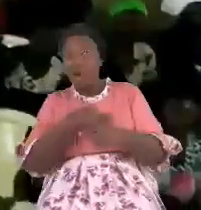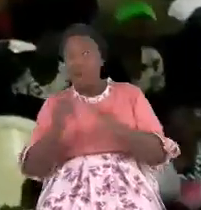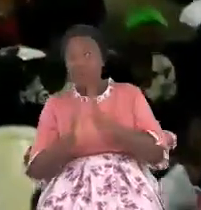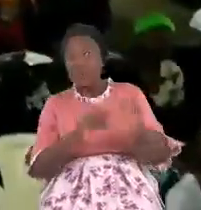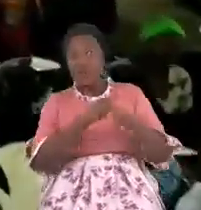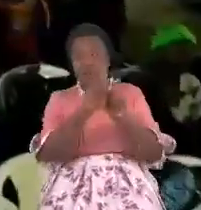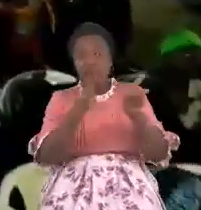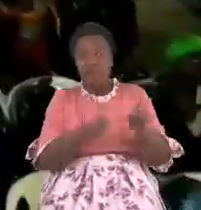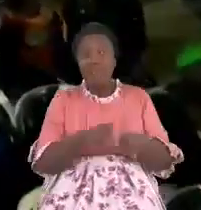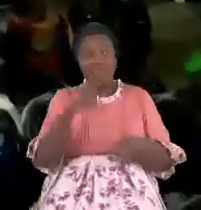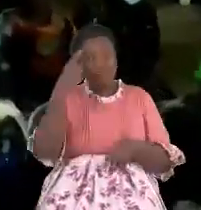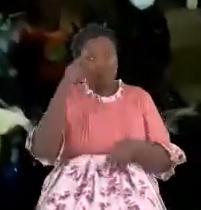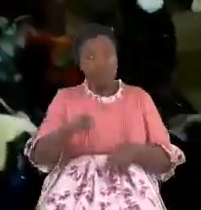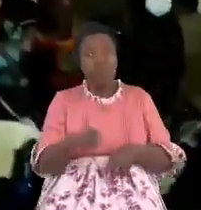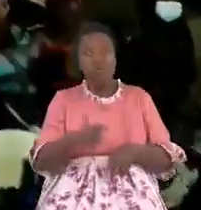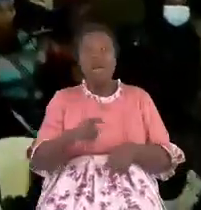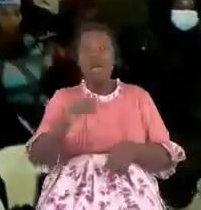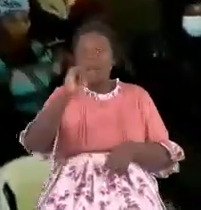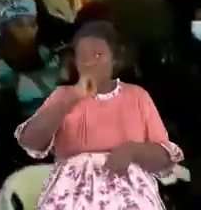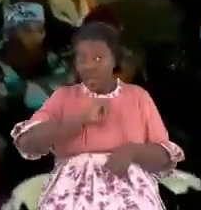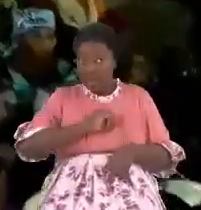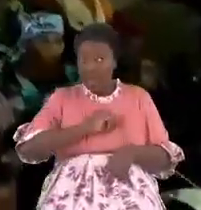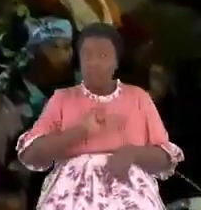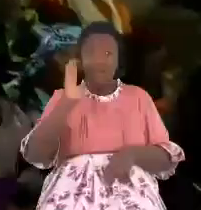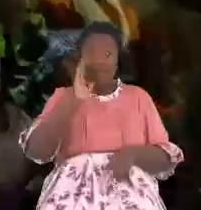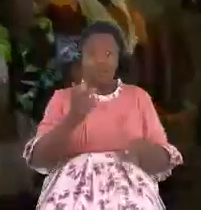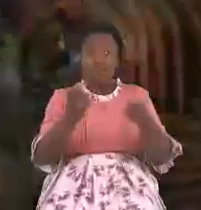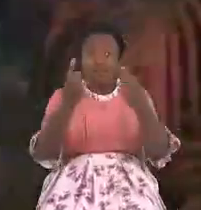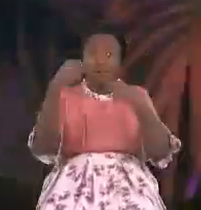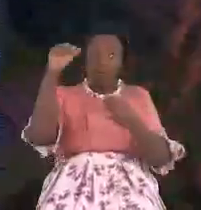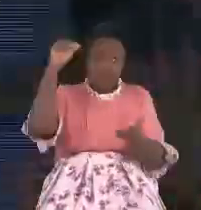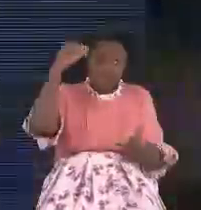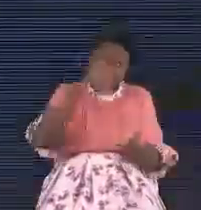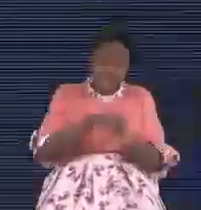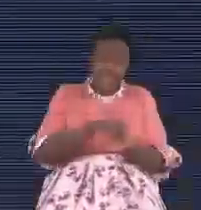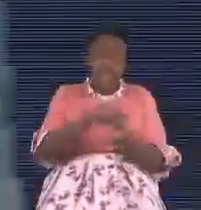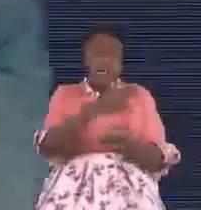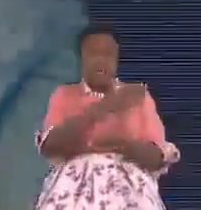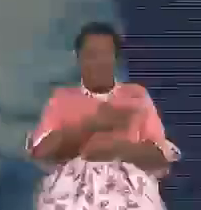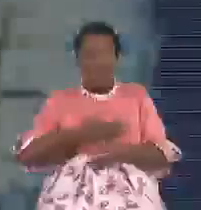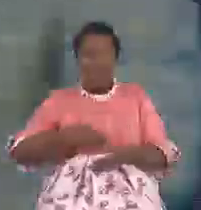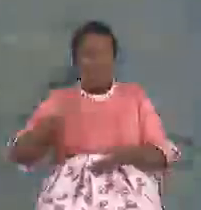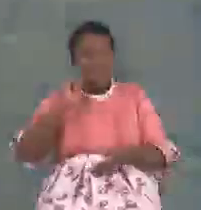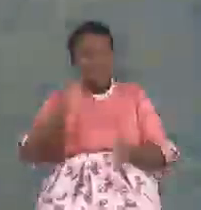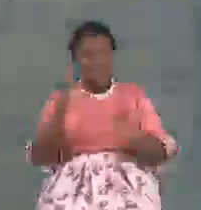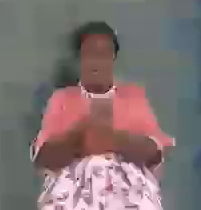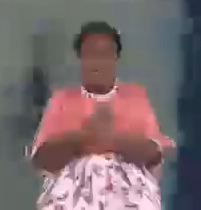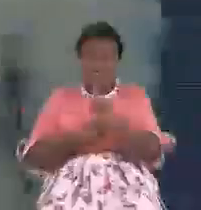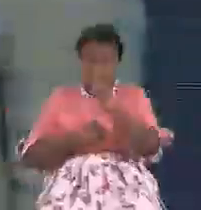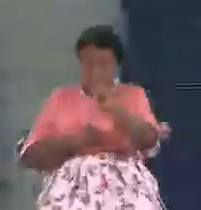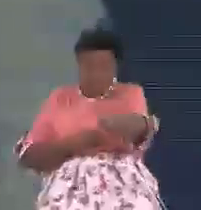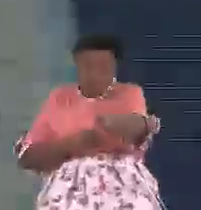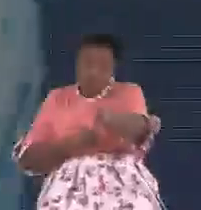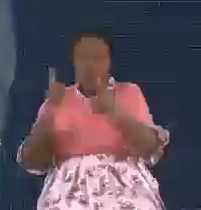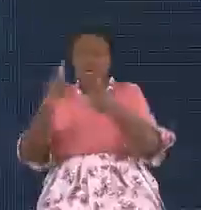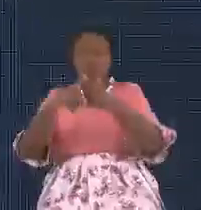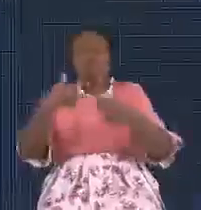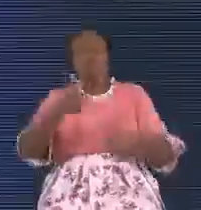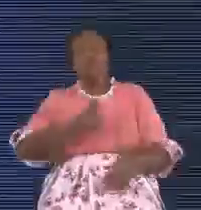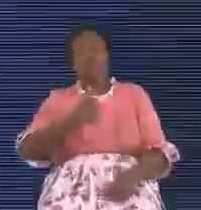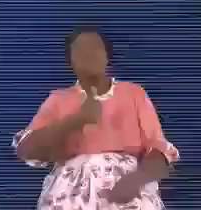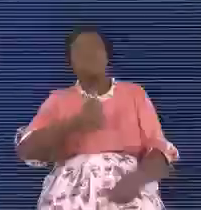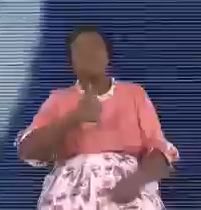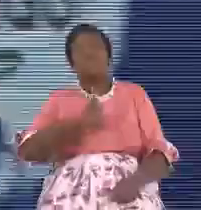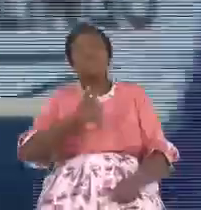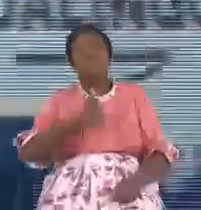a place for you i will come again and take you unto myself you are